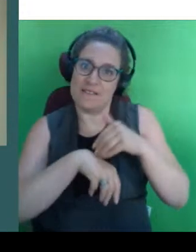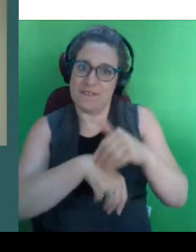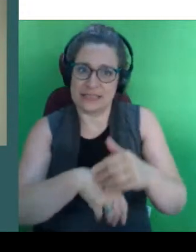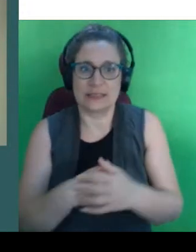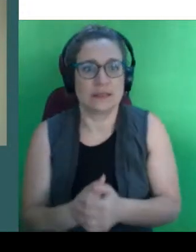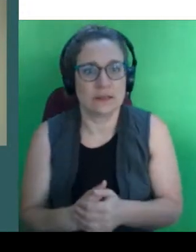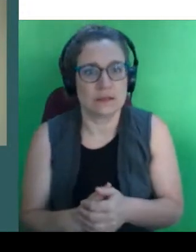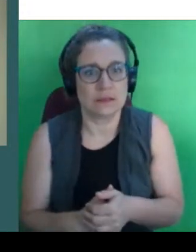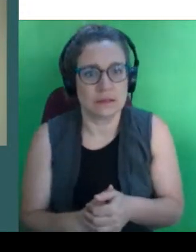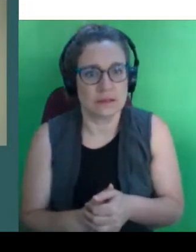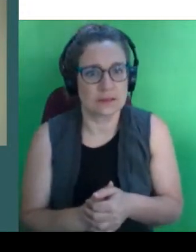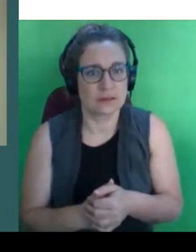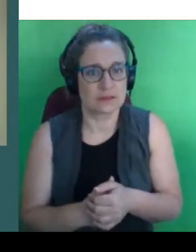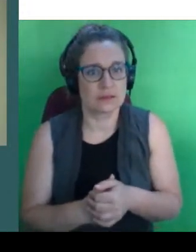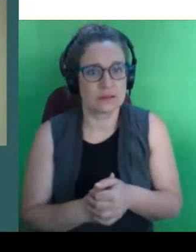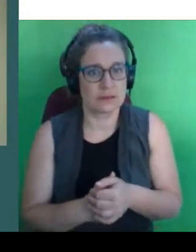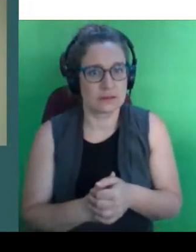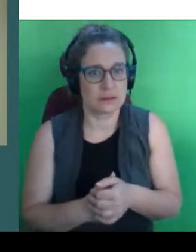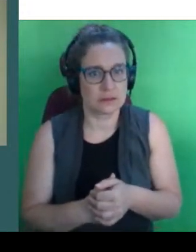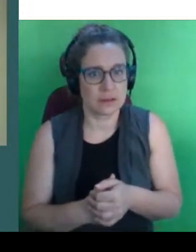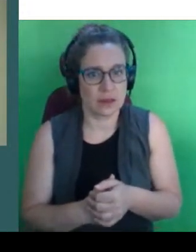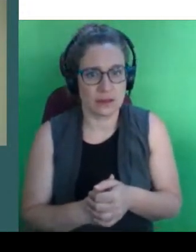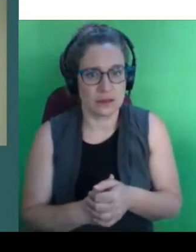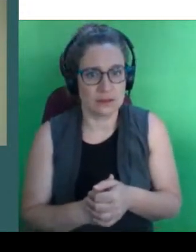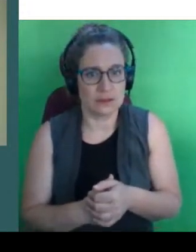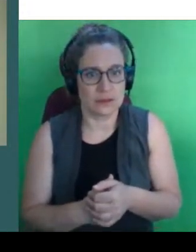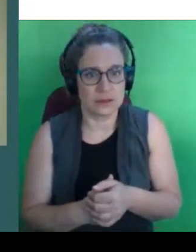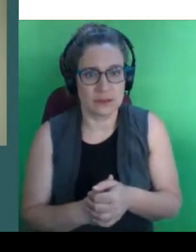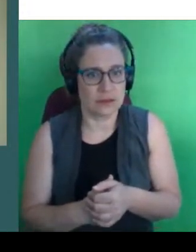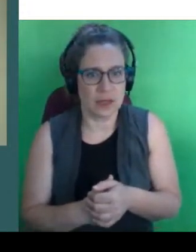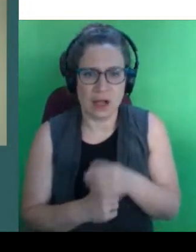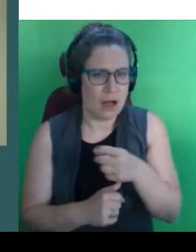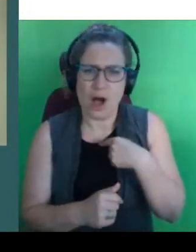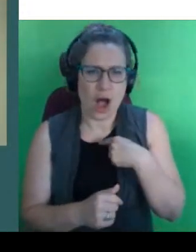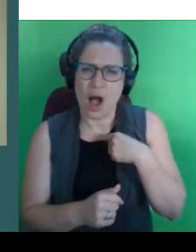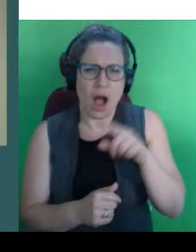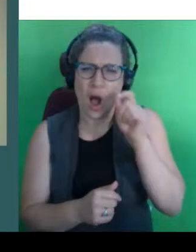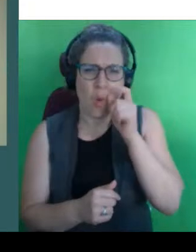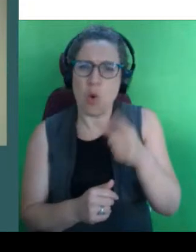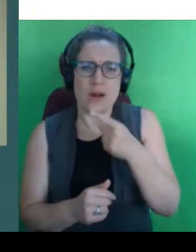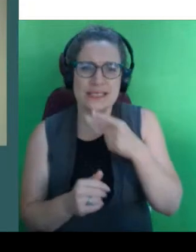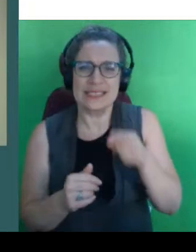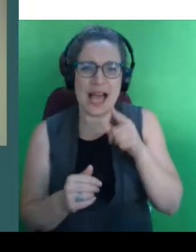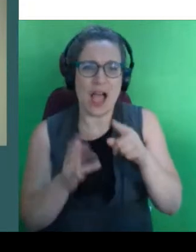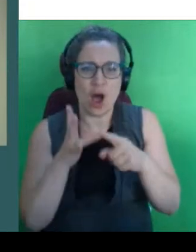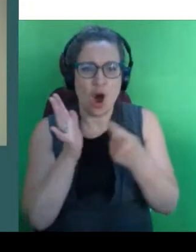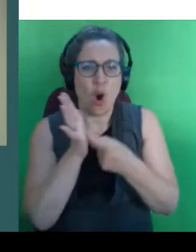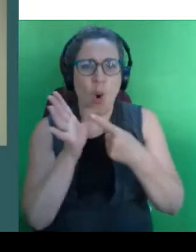or oral corticosteroids, I wouldn't advise oral corticosteroids.